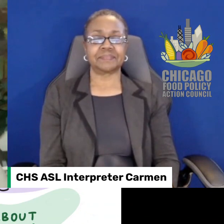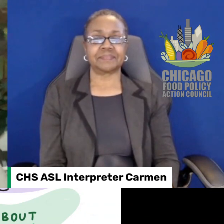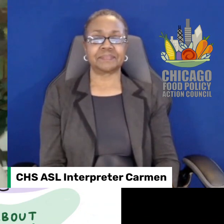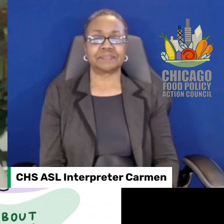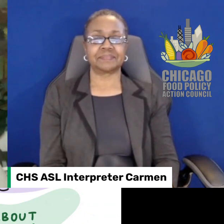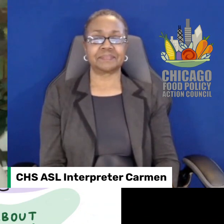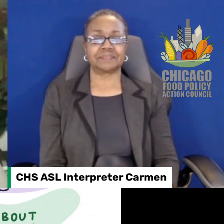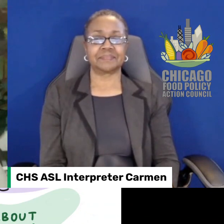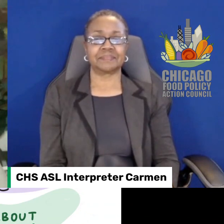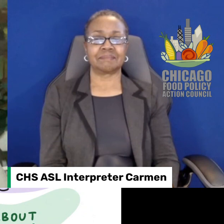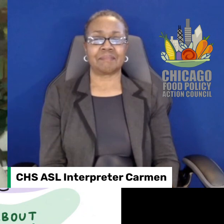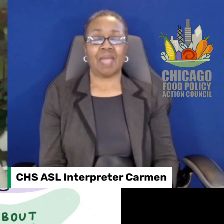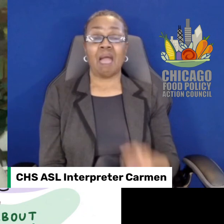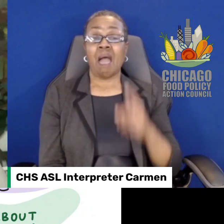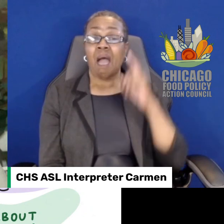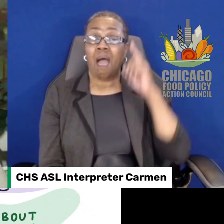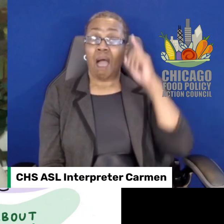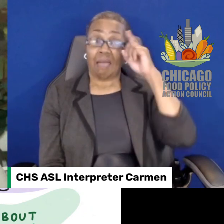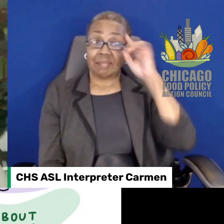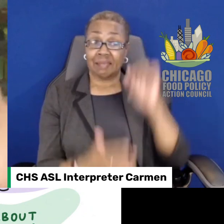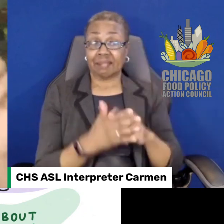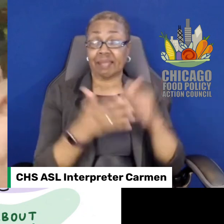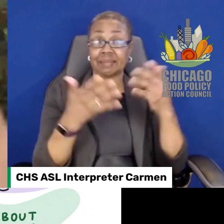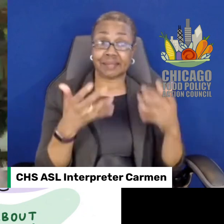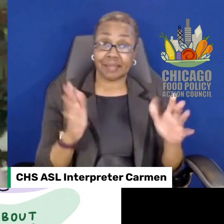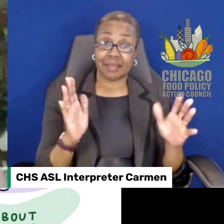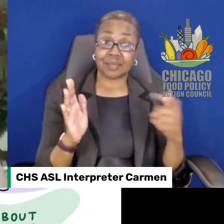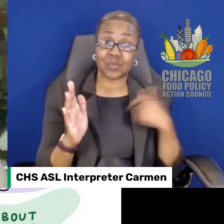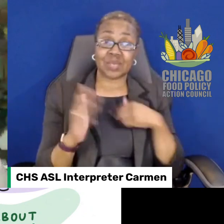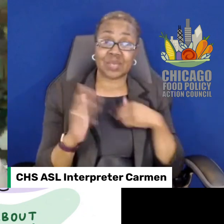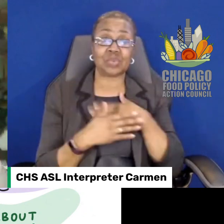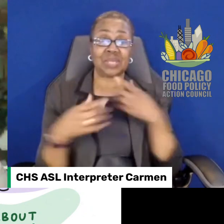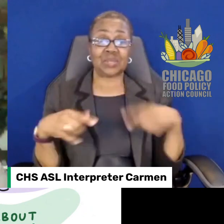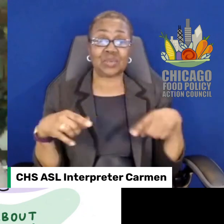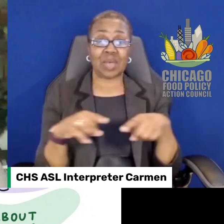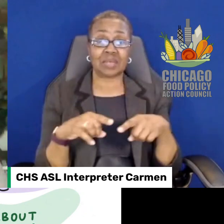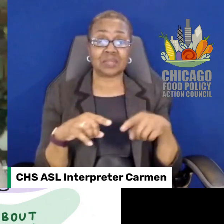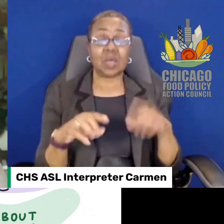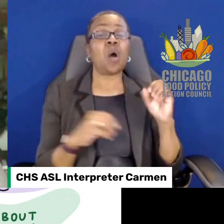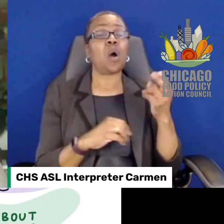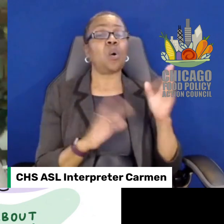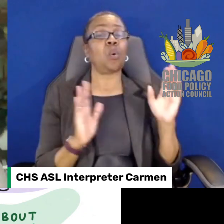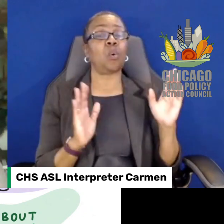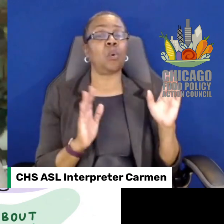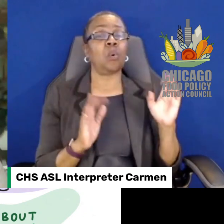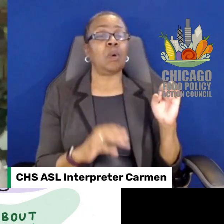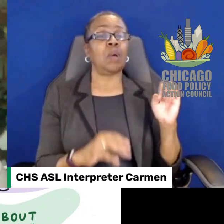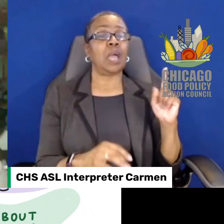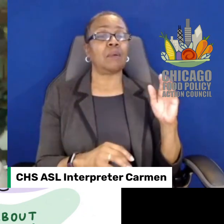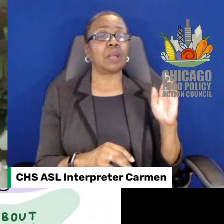So I think that's it. We appreciate you guys taking, oh, yes, Erica.